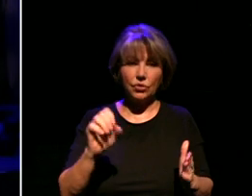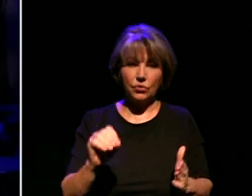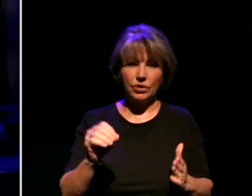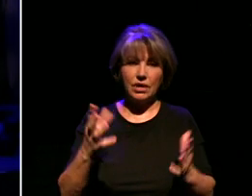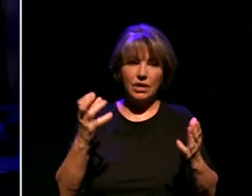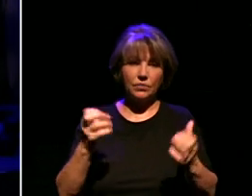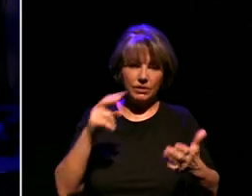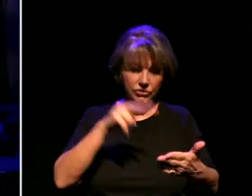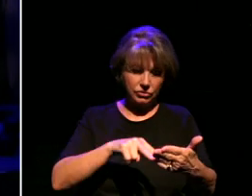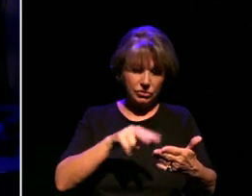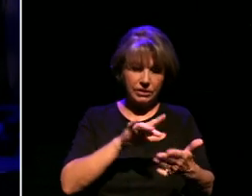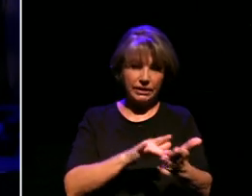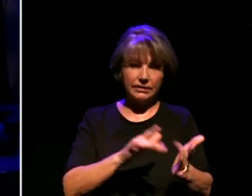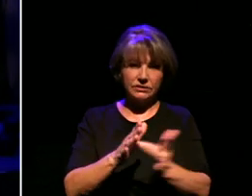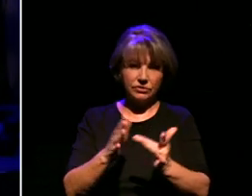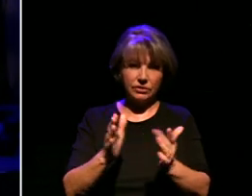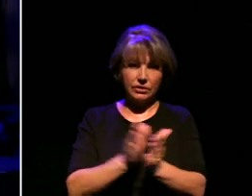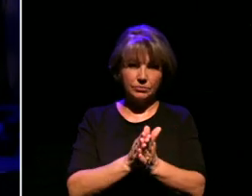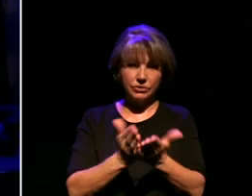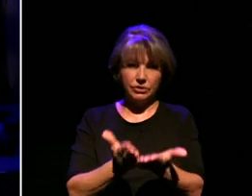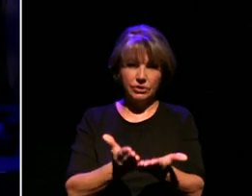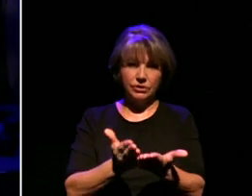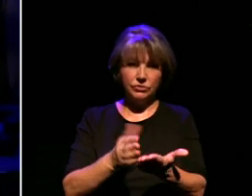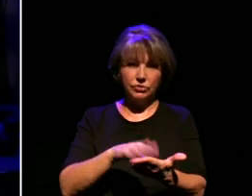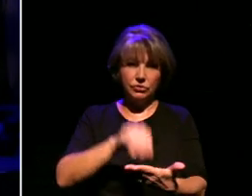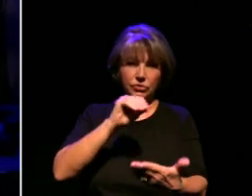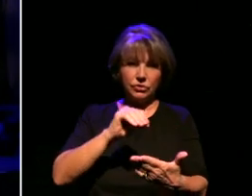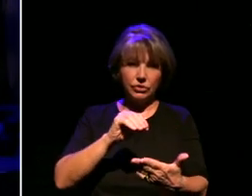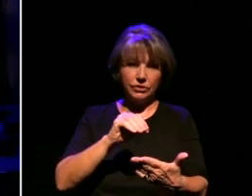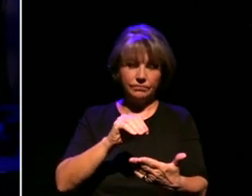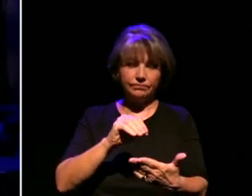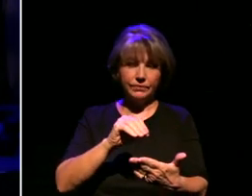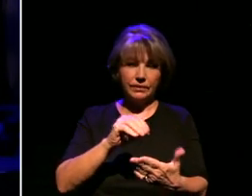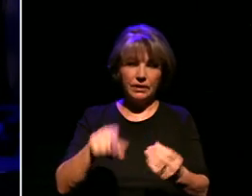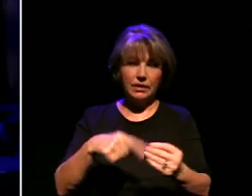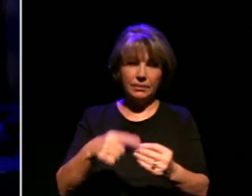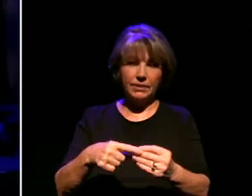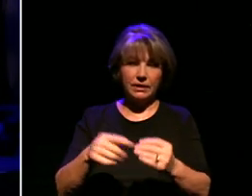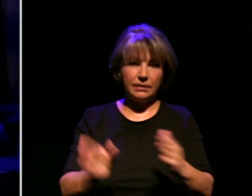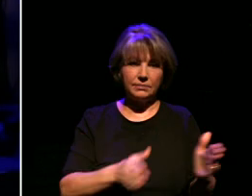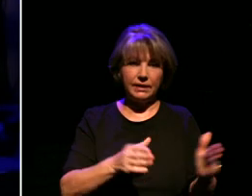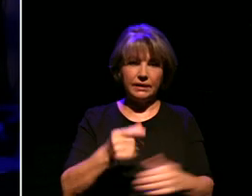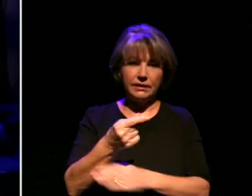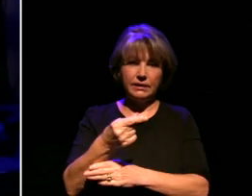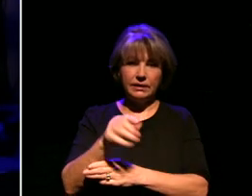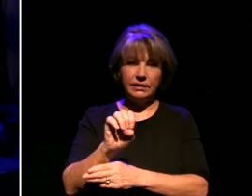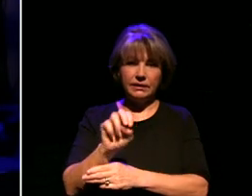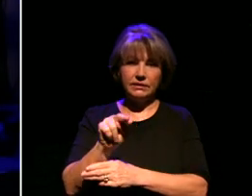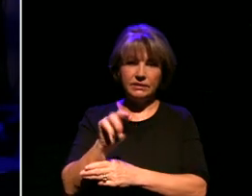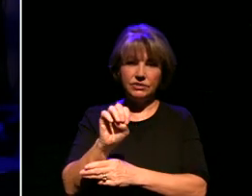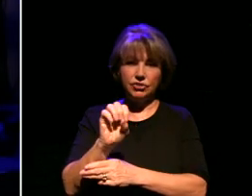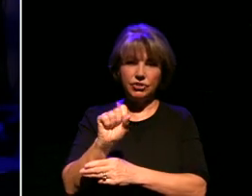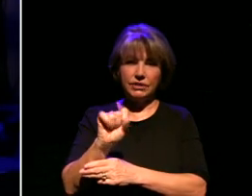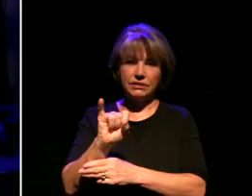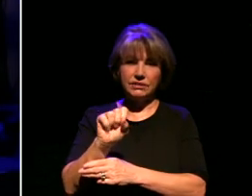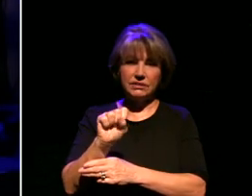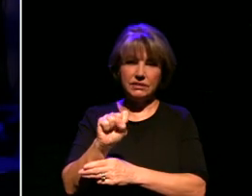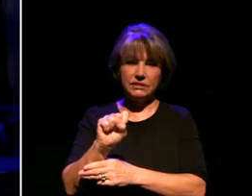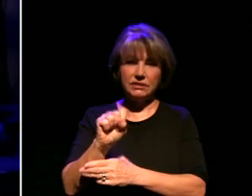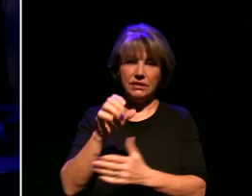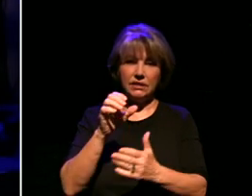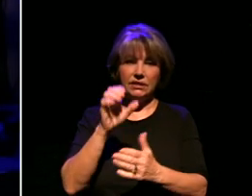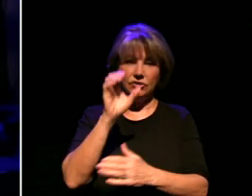Scripture where we can learn about a plan. And so we're going to look in the book of Genesis. If you have your Bibles, open up with me to Genesis chapter